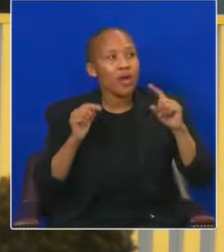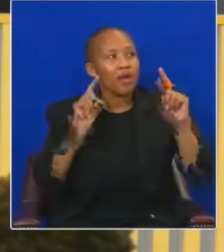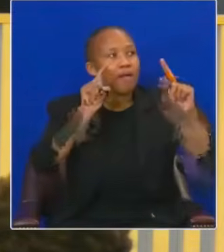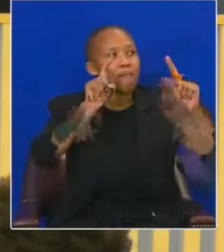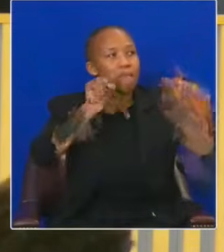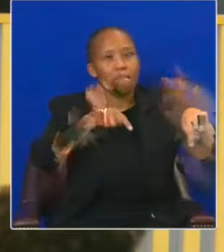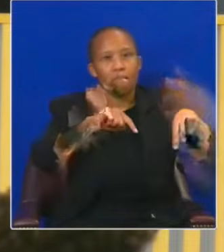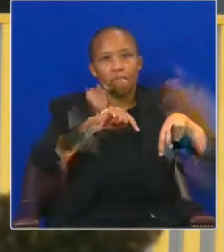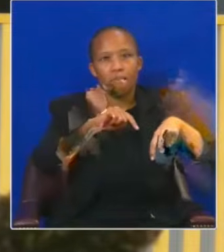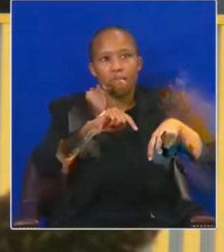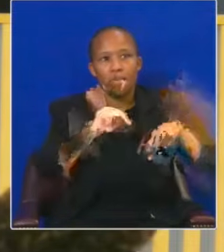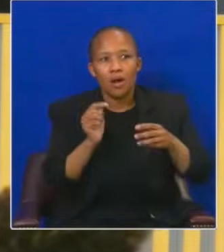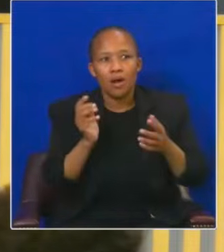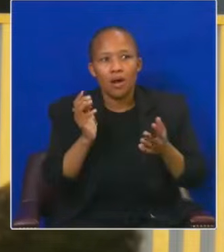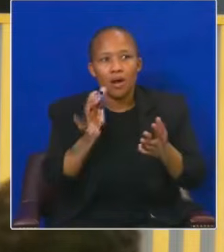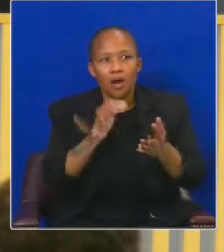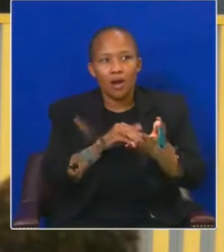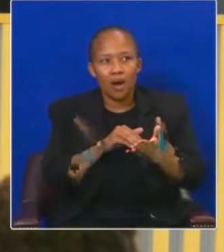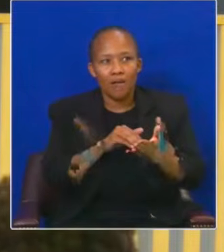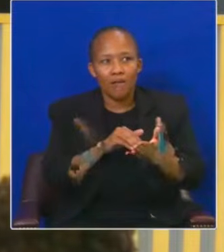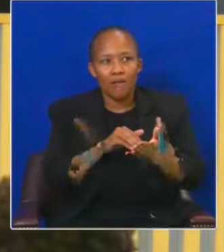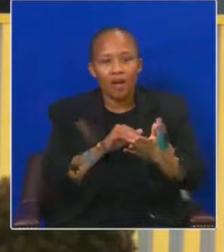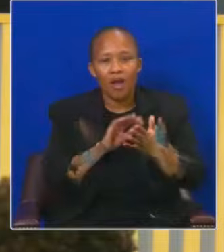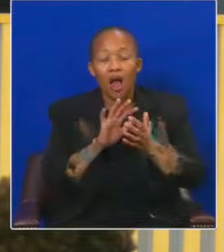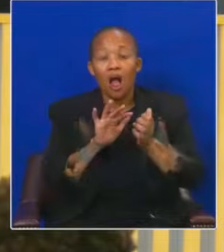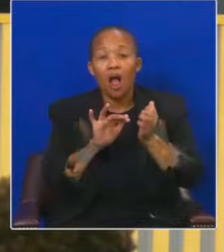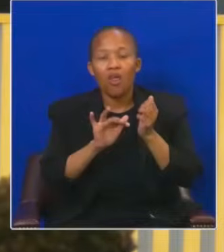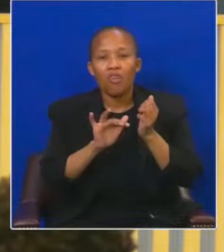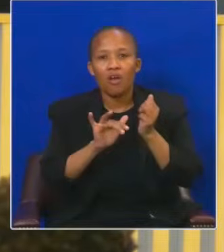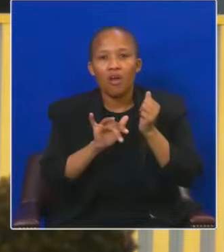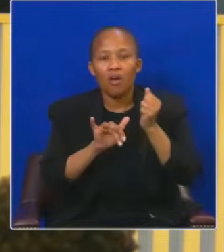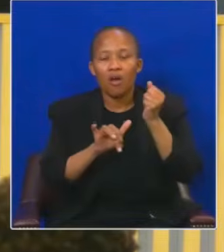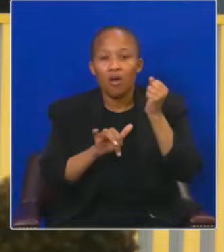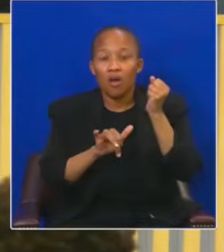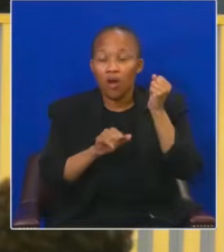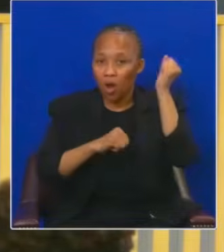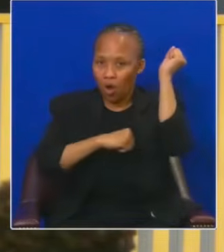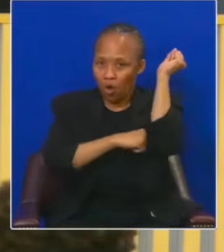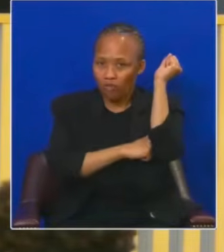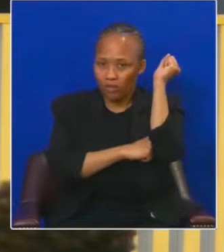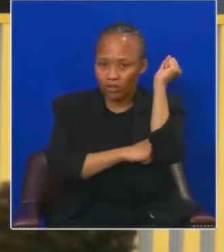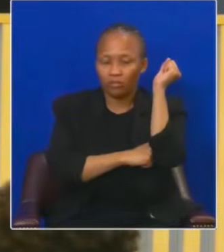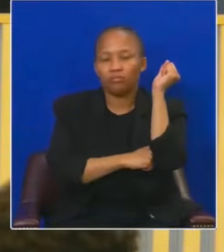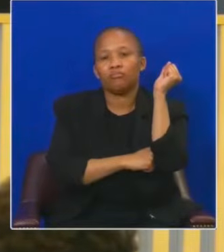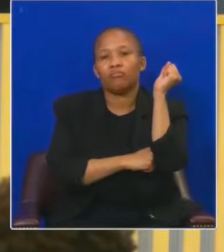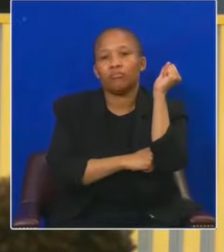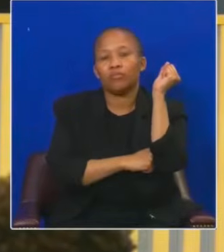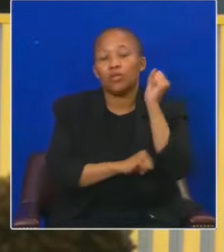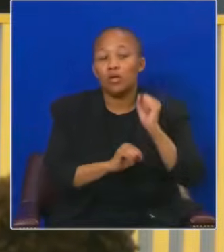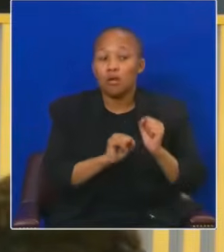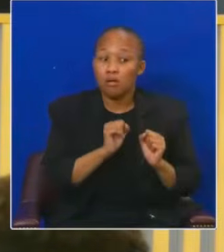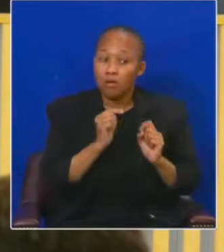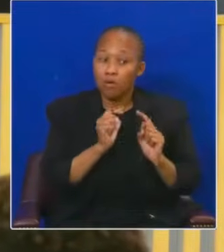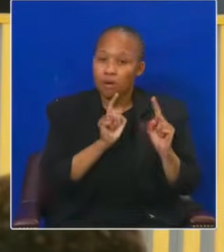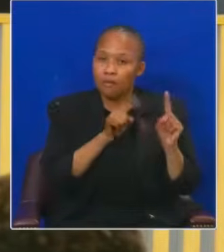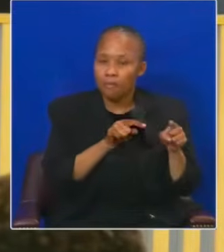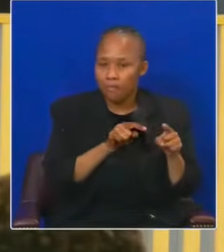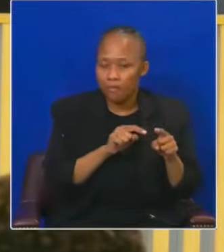at their offices, we were welcomed by Mr. Sankobe,